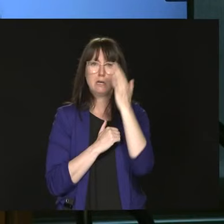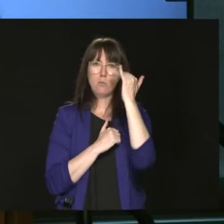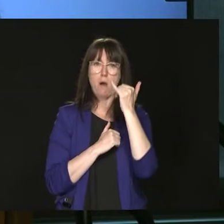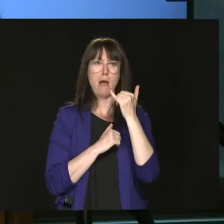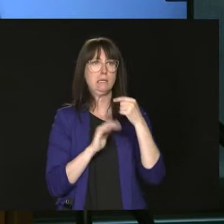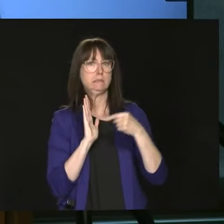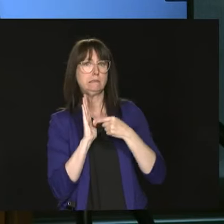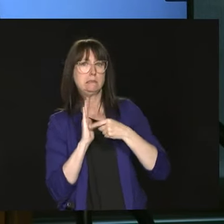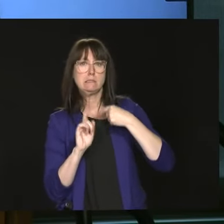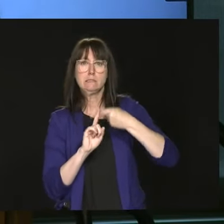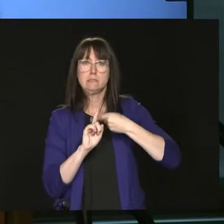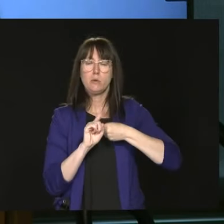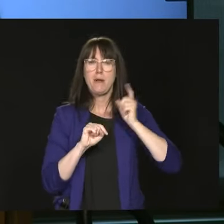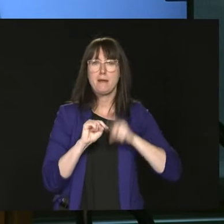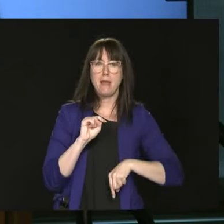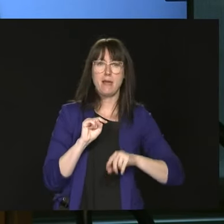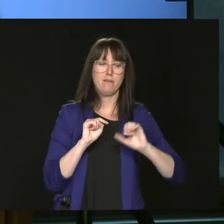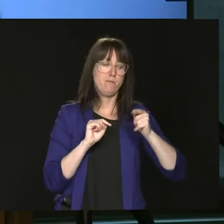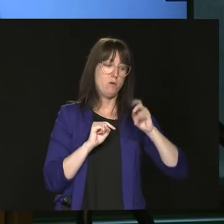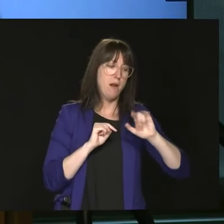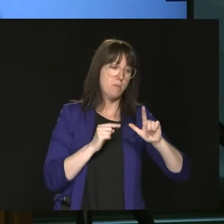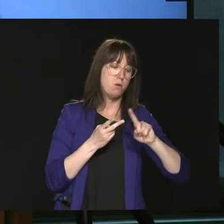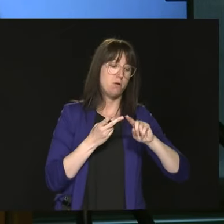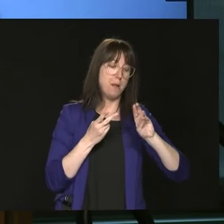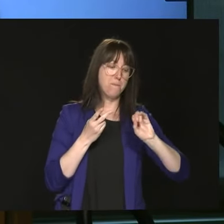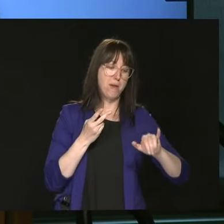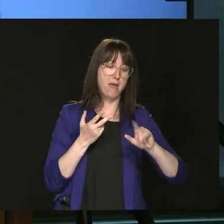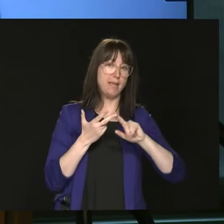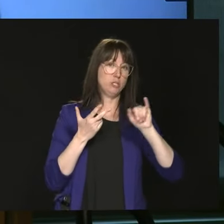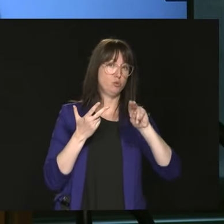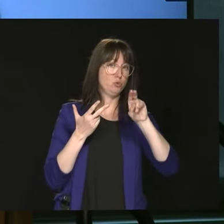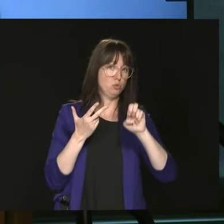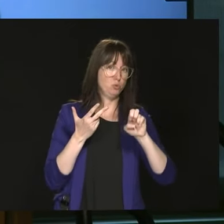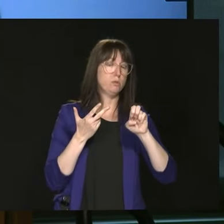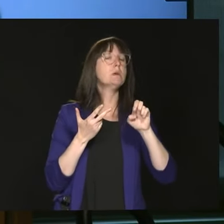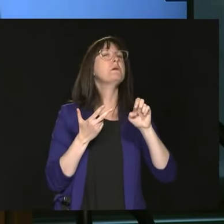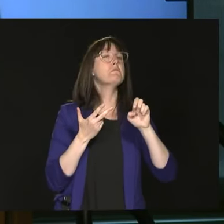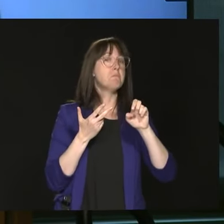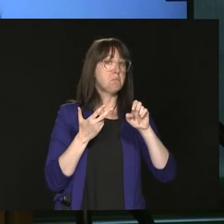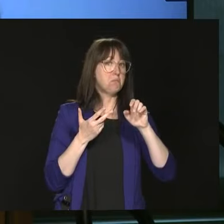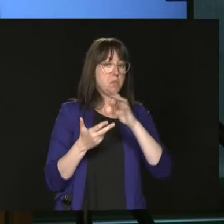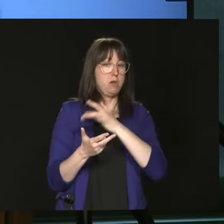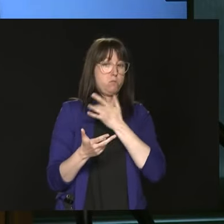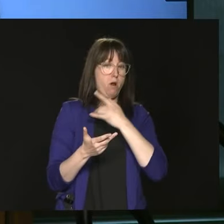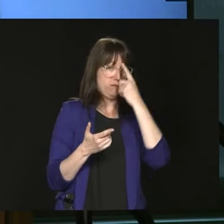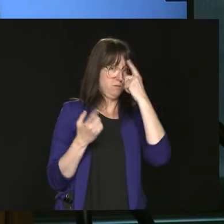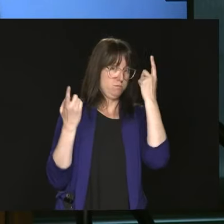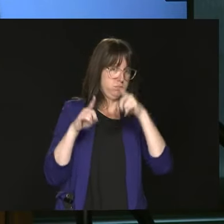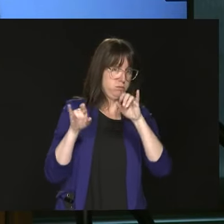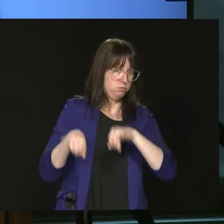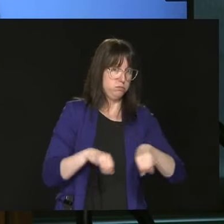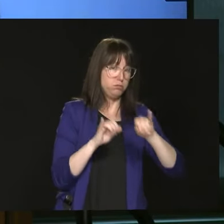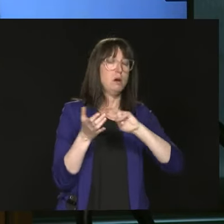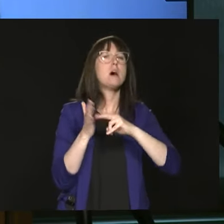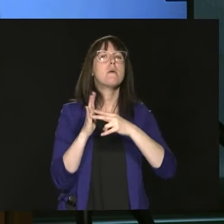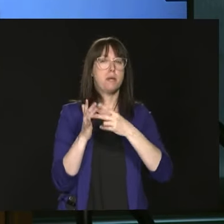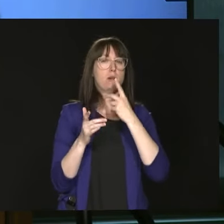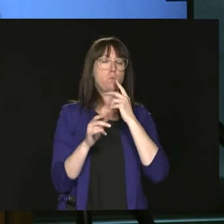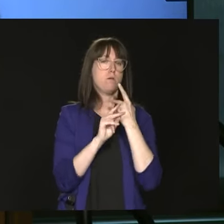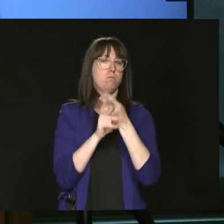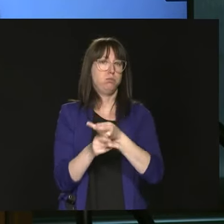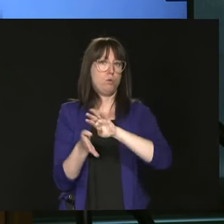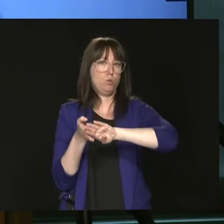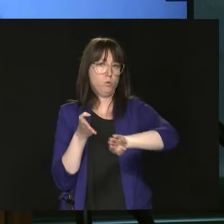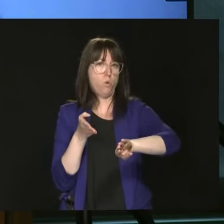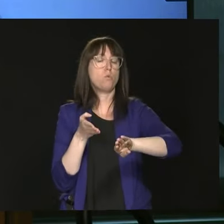April, May, and June. And under these rent agreements, we are going to be able to provide forgivable loans to incentivize commercial